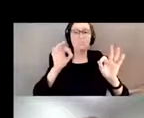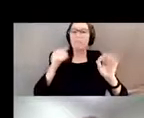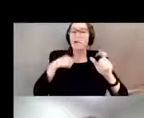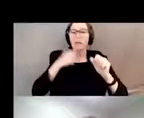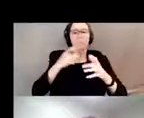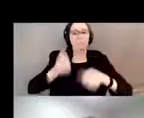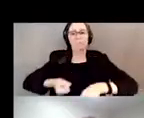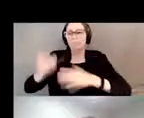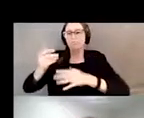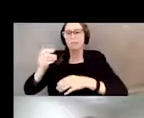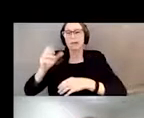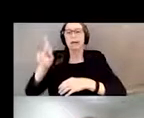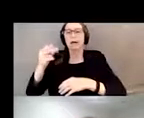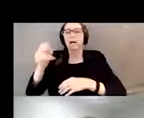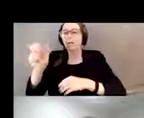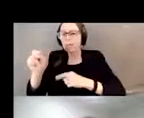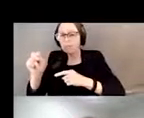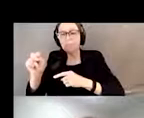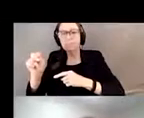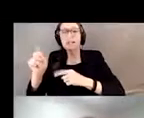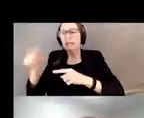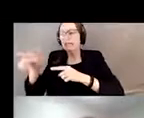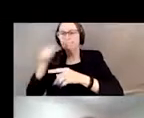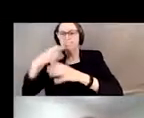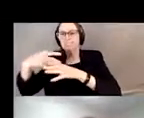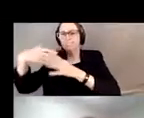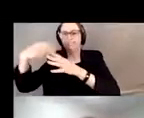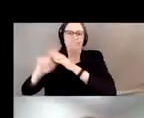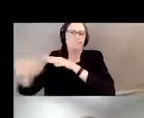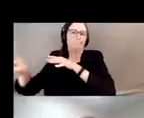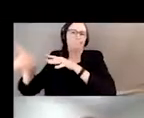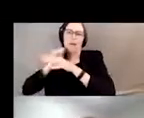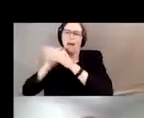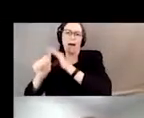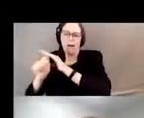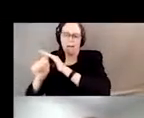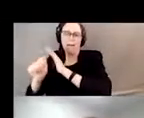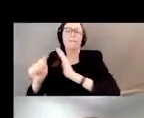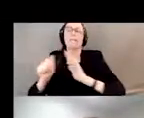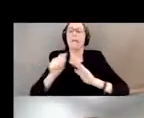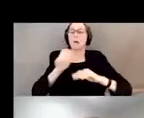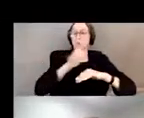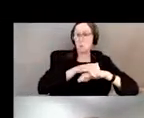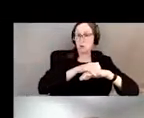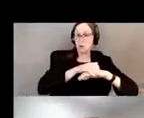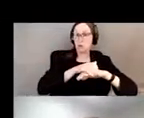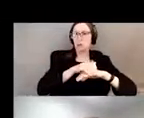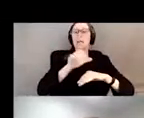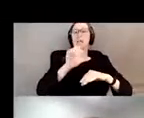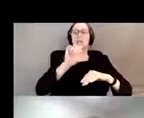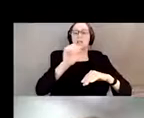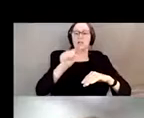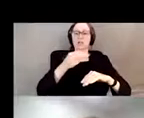depose Muhammad Khan. He goes into hiding, and the British and Shah Shuja are able